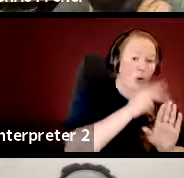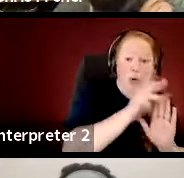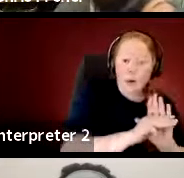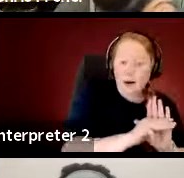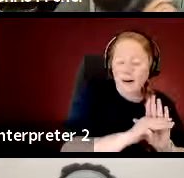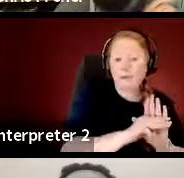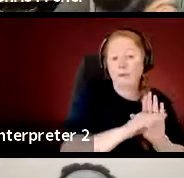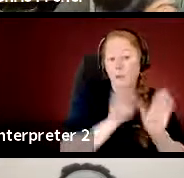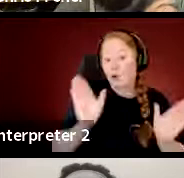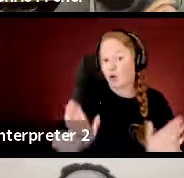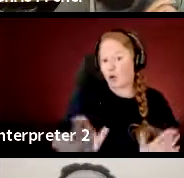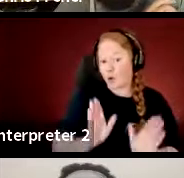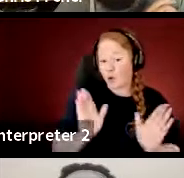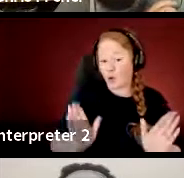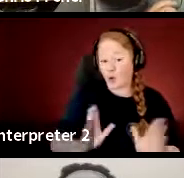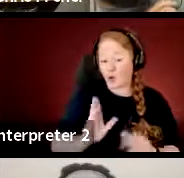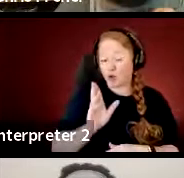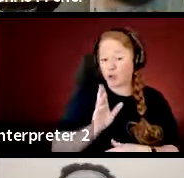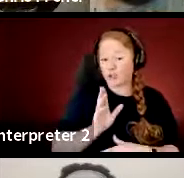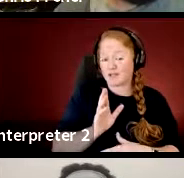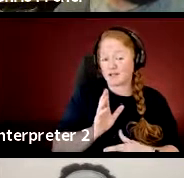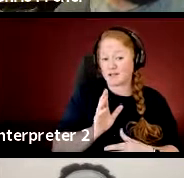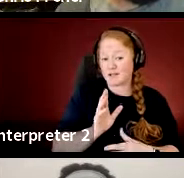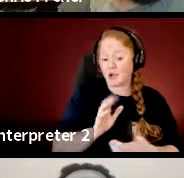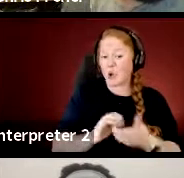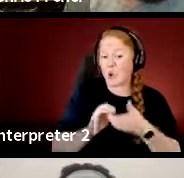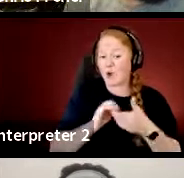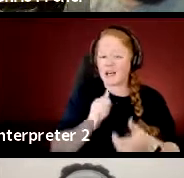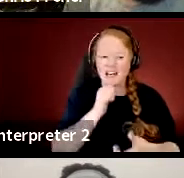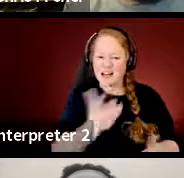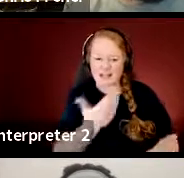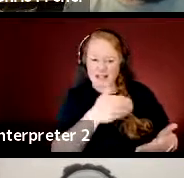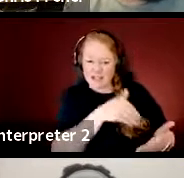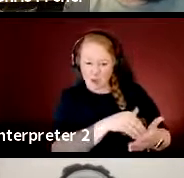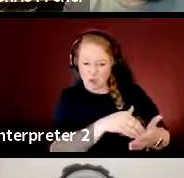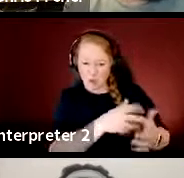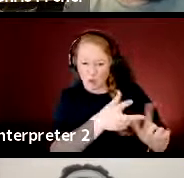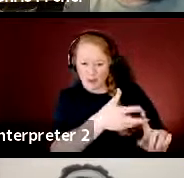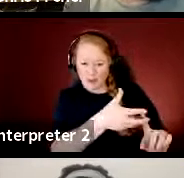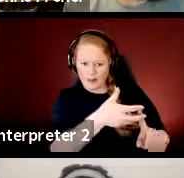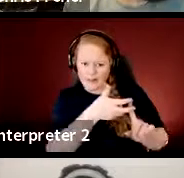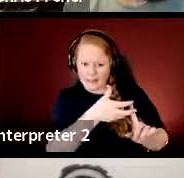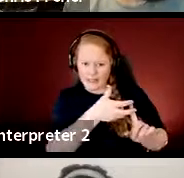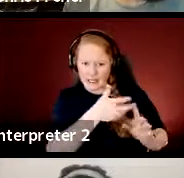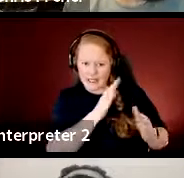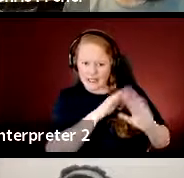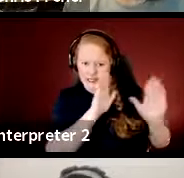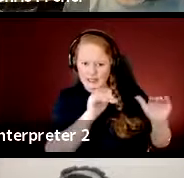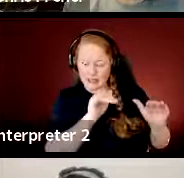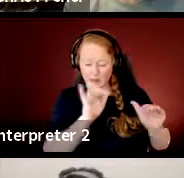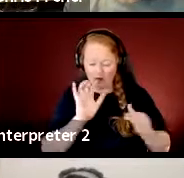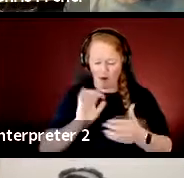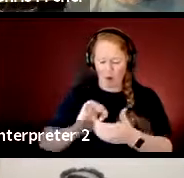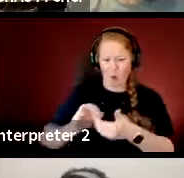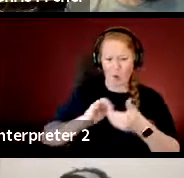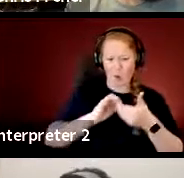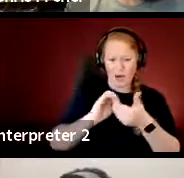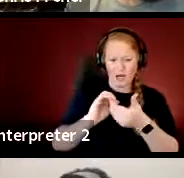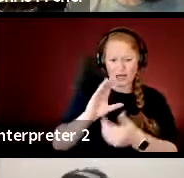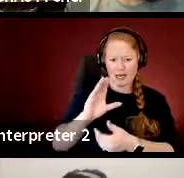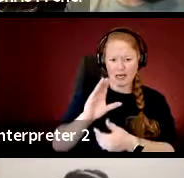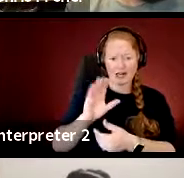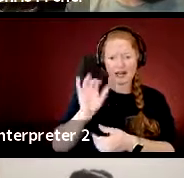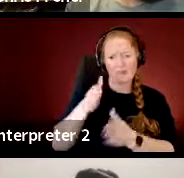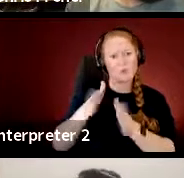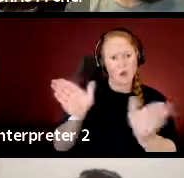of a coordinated rather than a central intake system. A coordinated system that's broader and